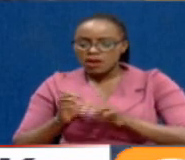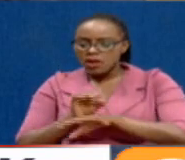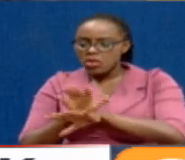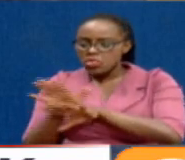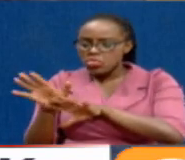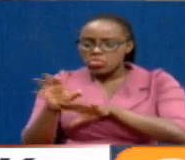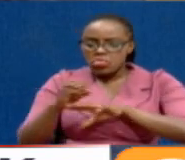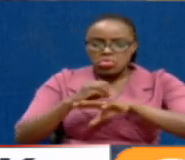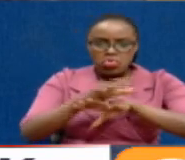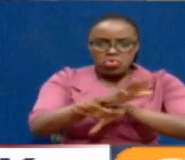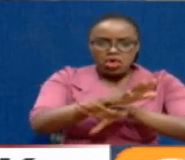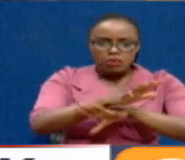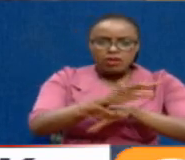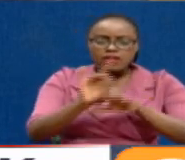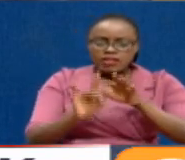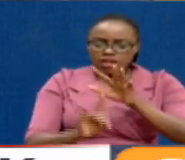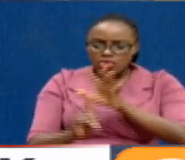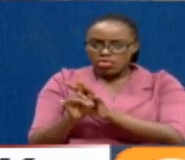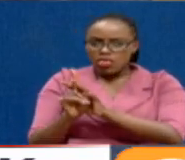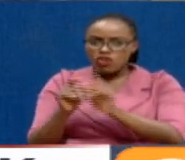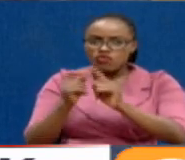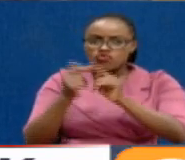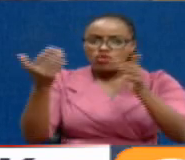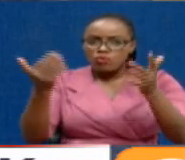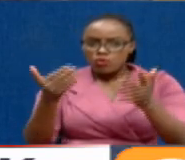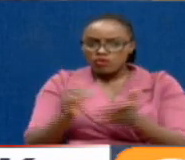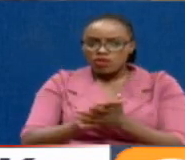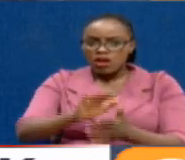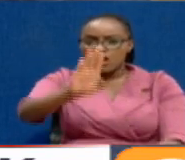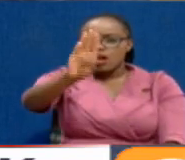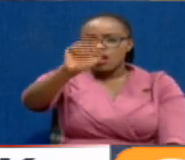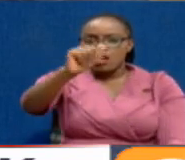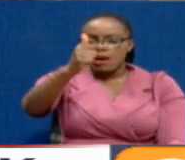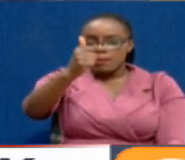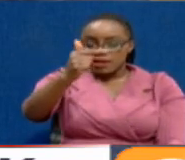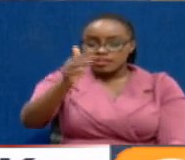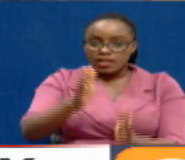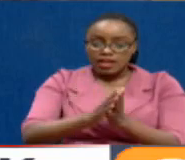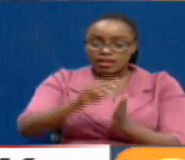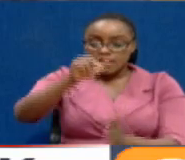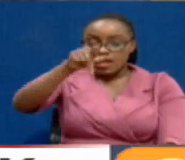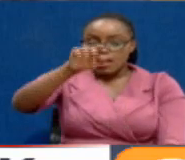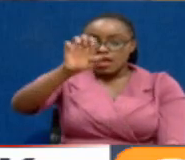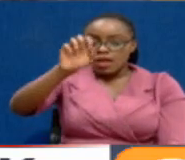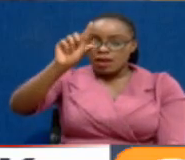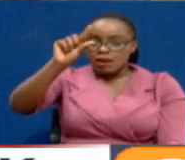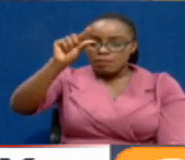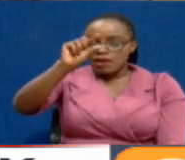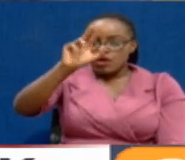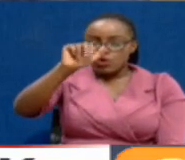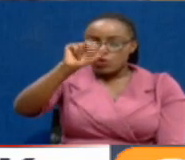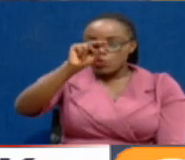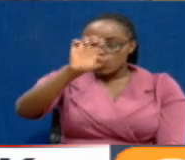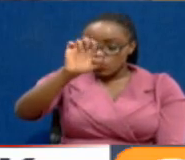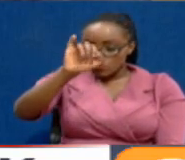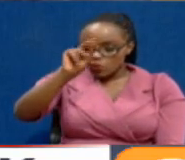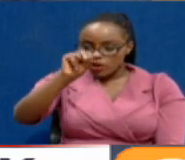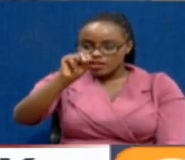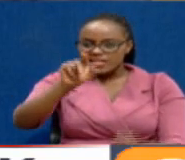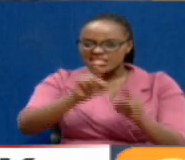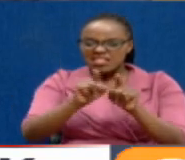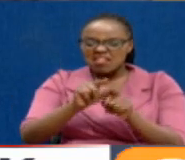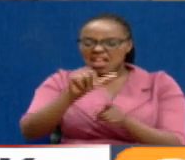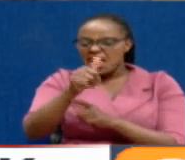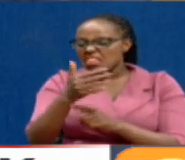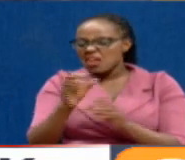The origin, yes, is being linked to a bat and a pangolin. But after that, there has been